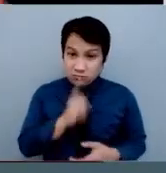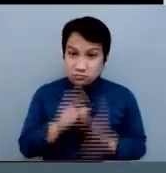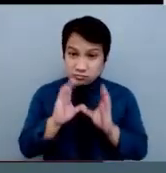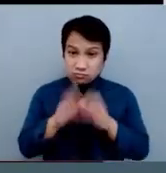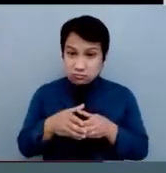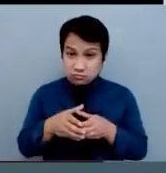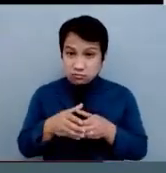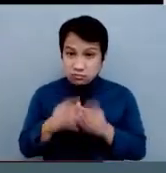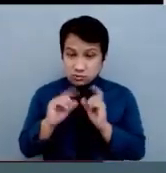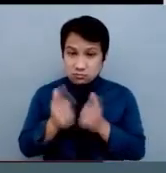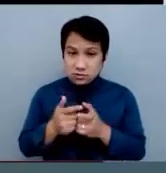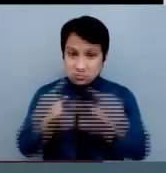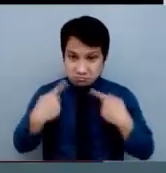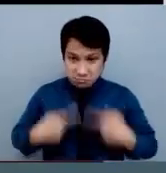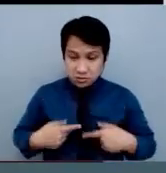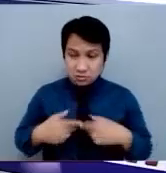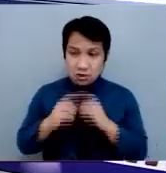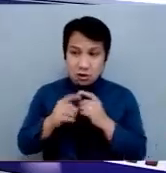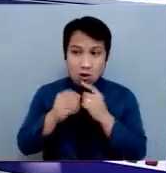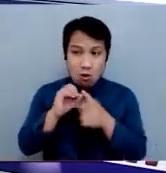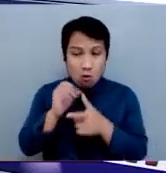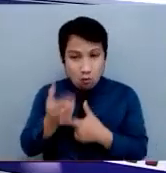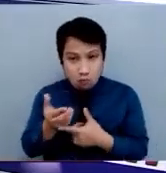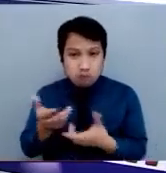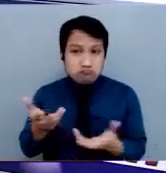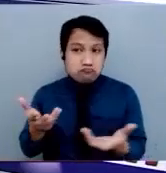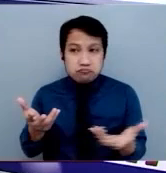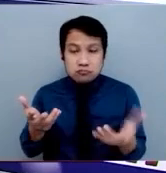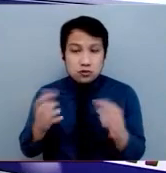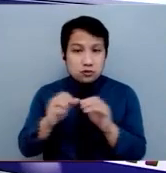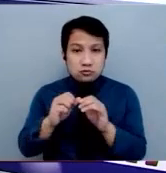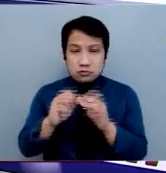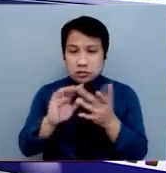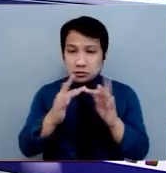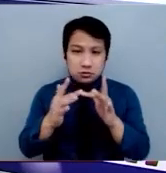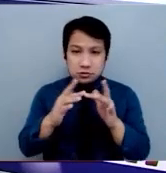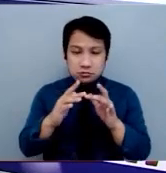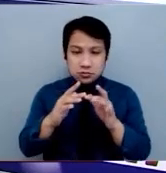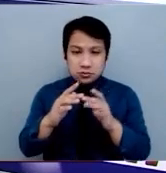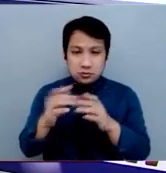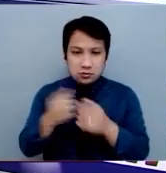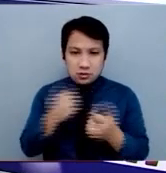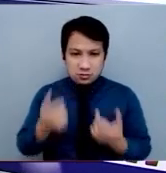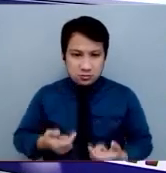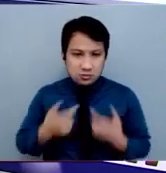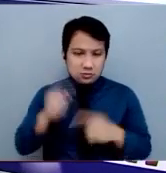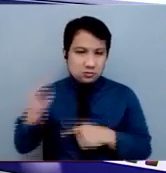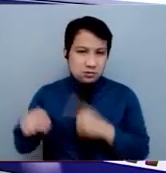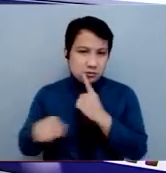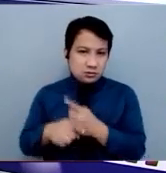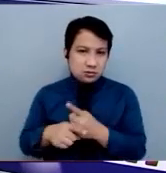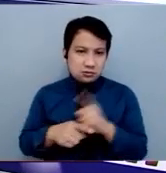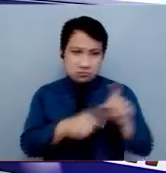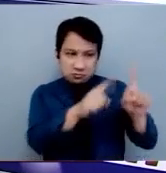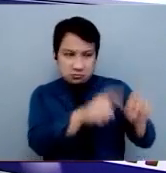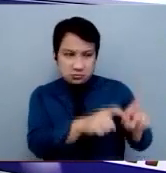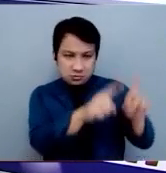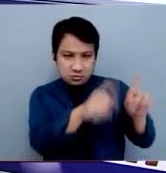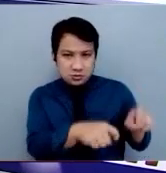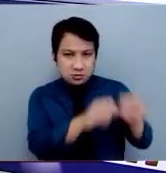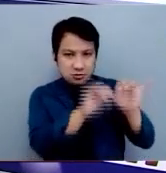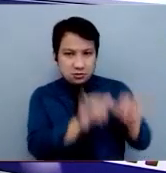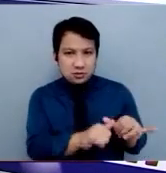whether physical security or cybersecurity that do this for a living, di ba? They will test your systems for a